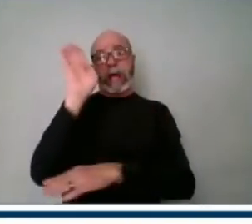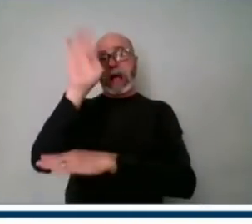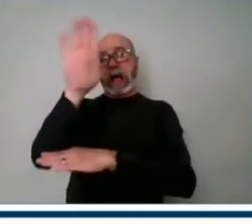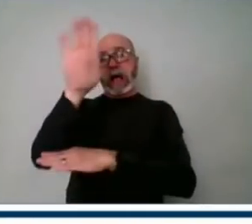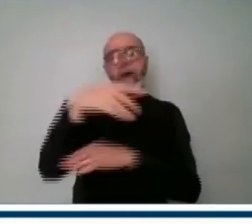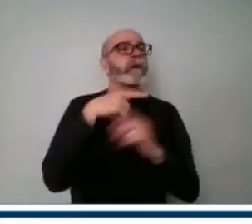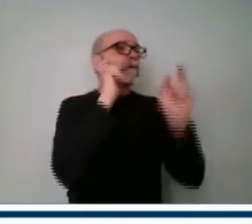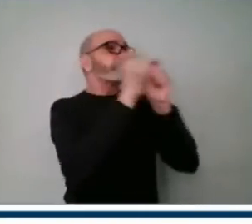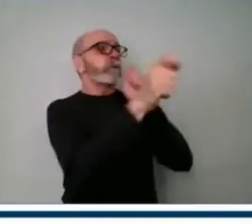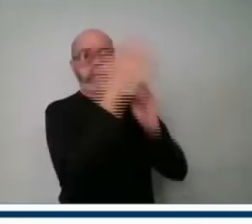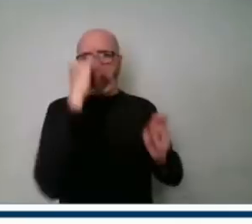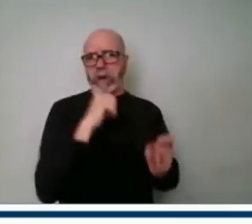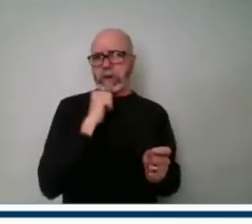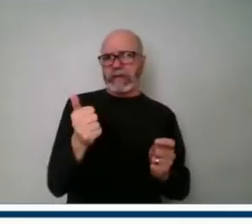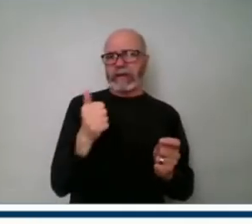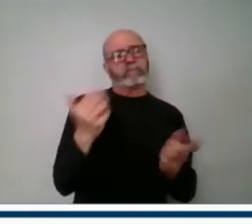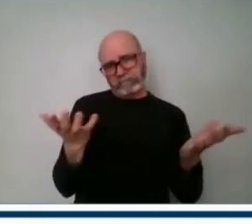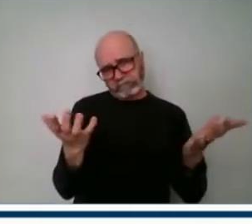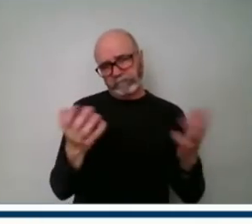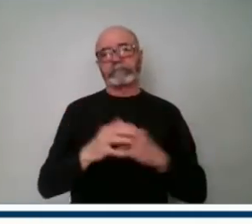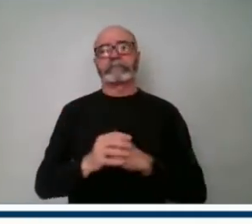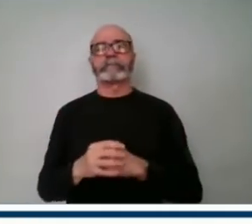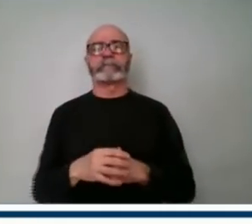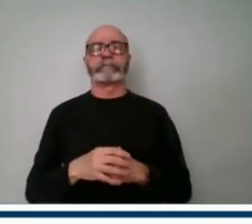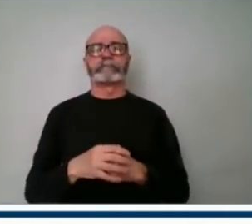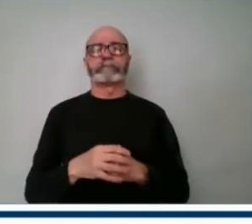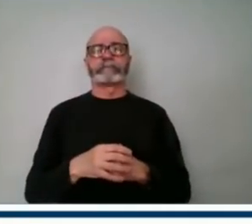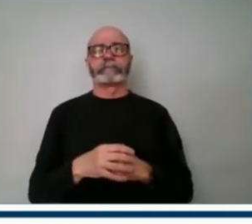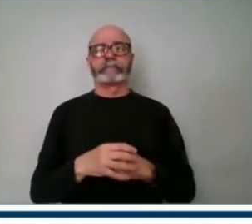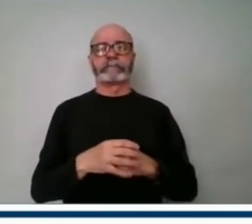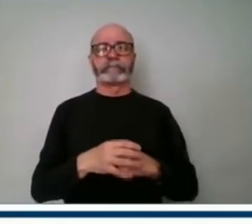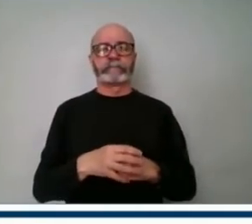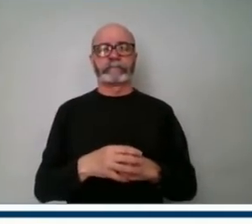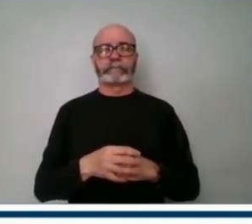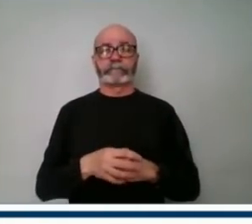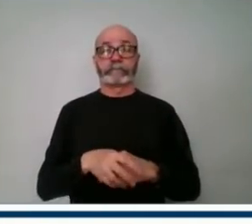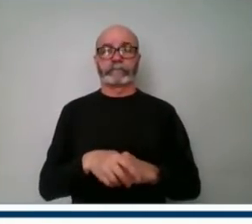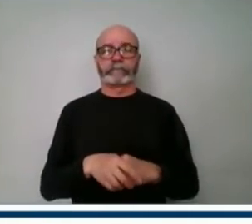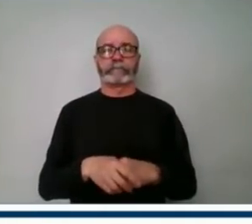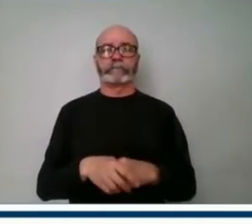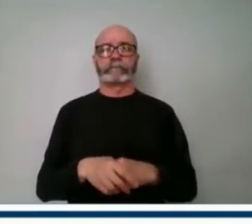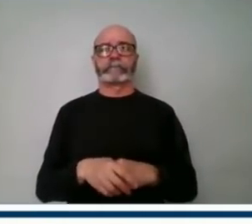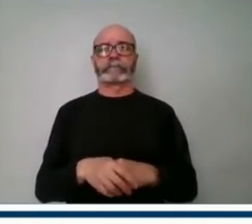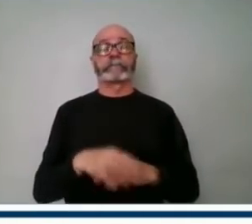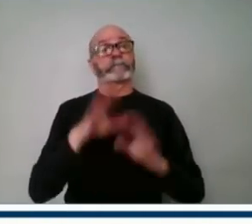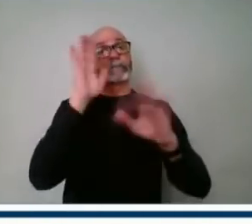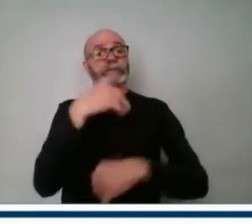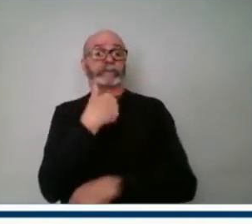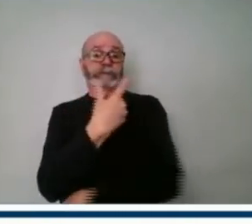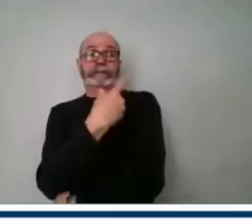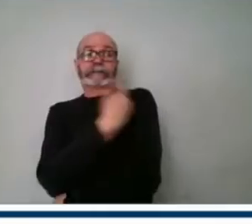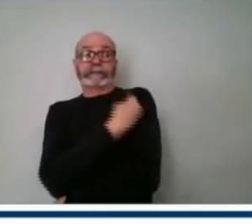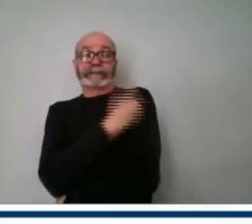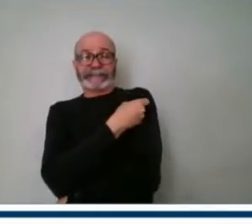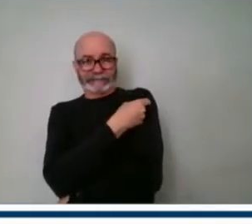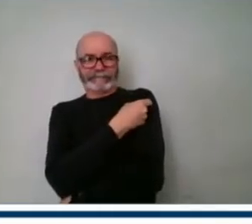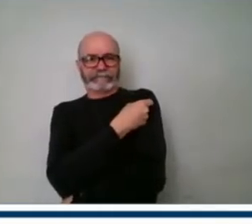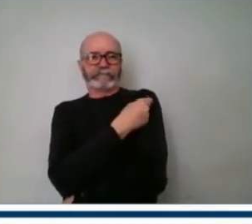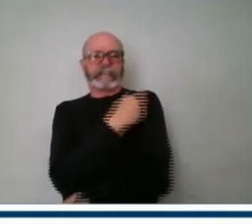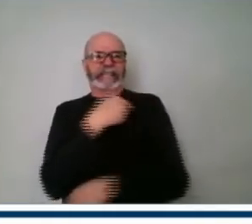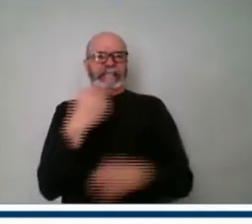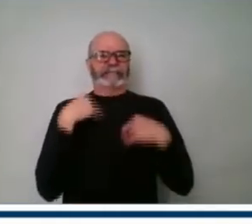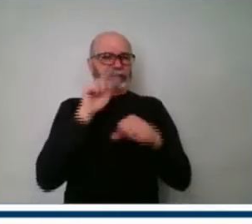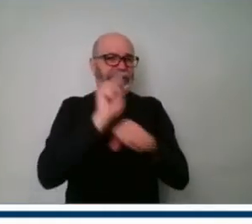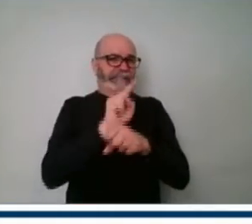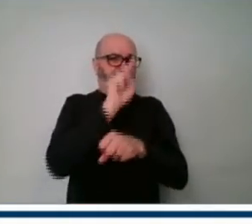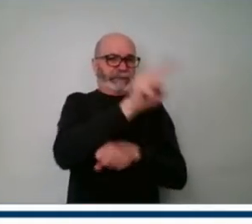I won't say much about the vaccine today, but as the Premier said, we'll be giving an extensive technical briefing next Tuesday. But I do